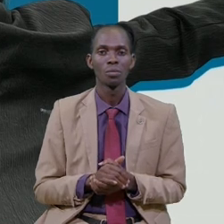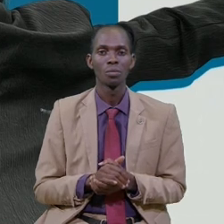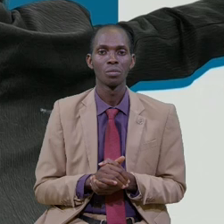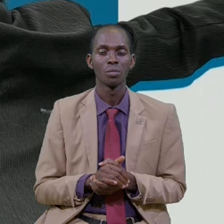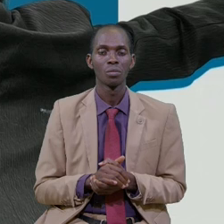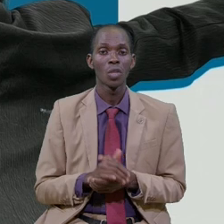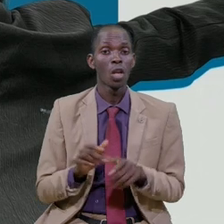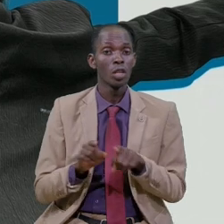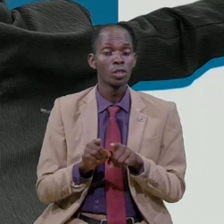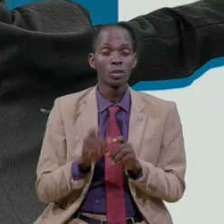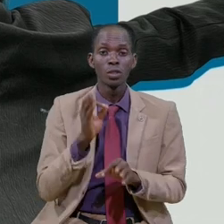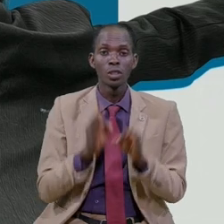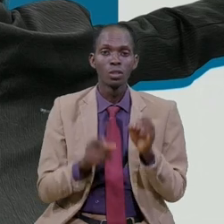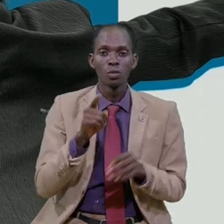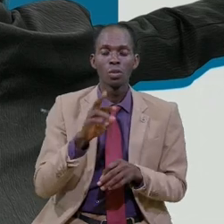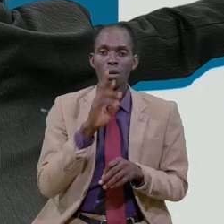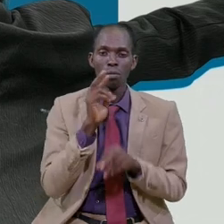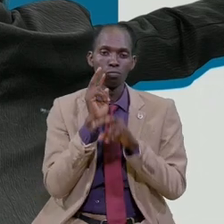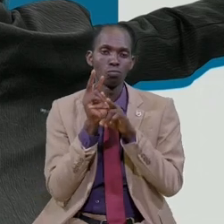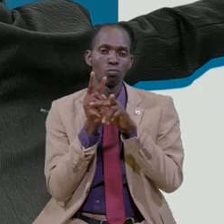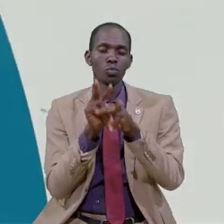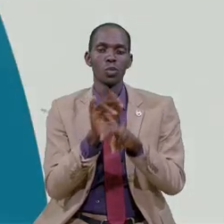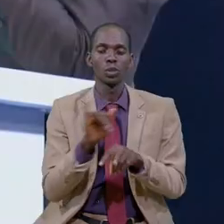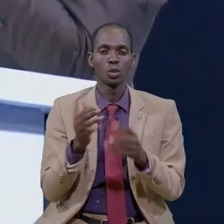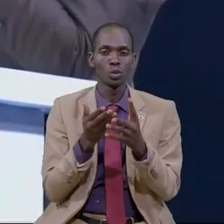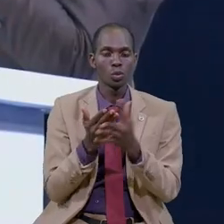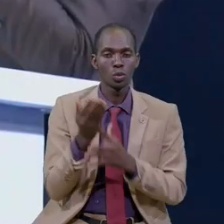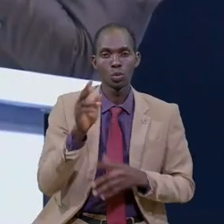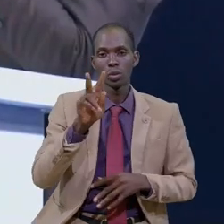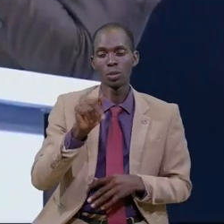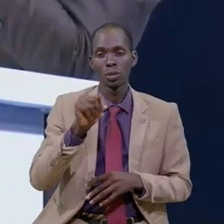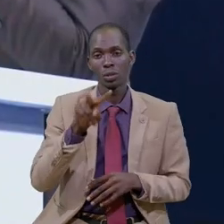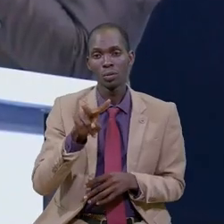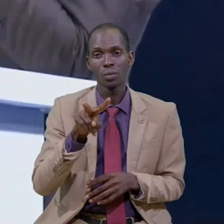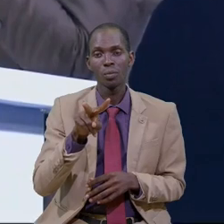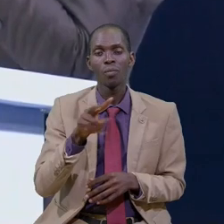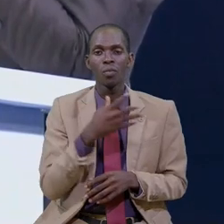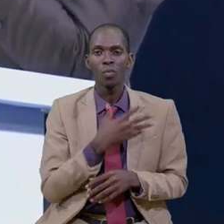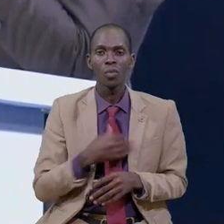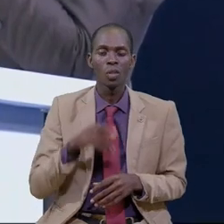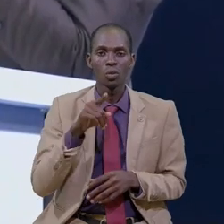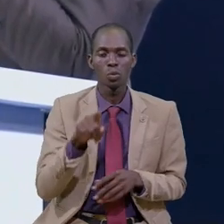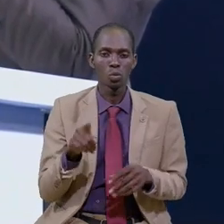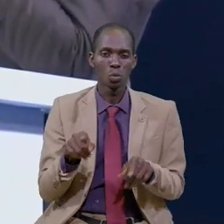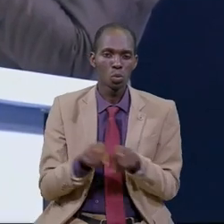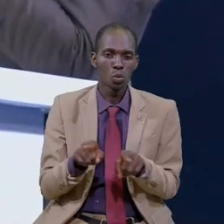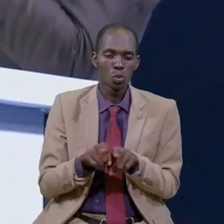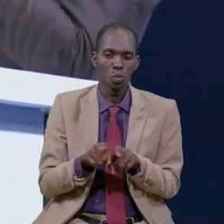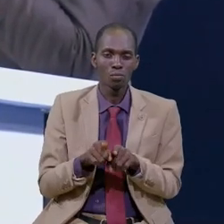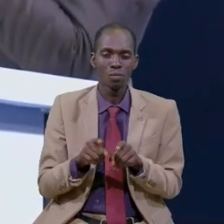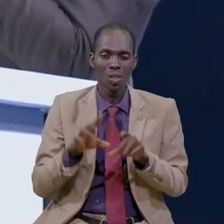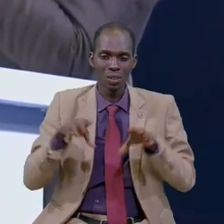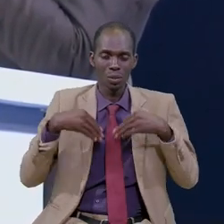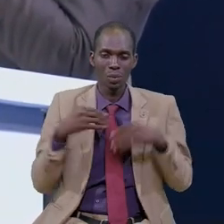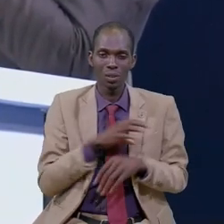Also, if you are listening via the radio or television and you just surrender your life to Christ,